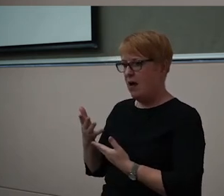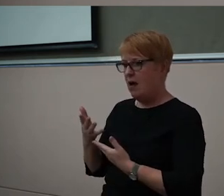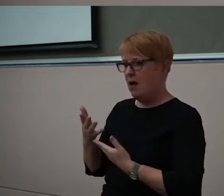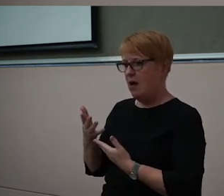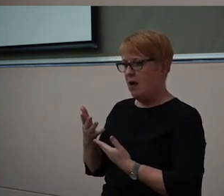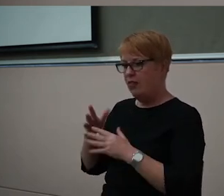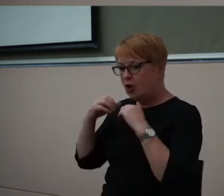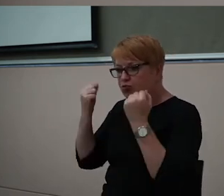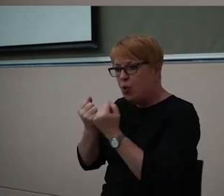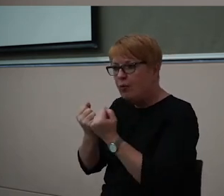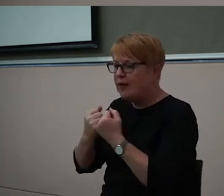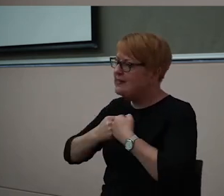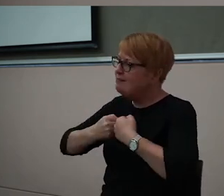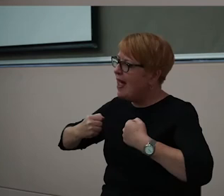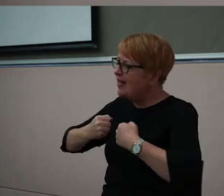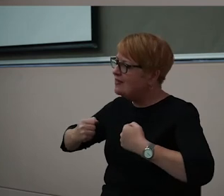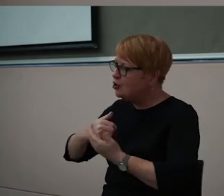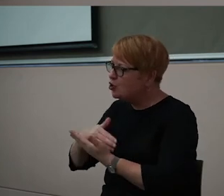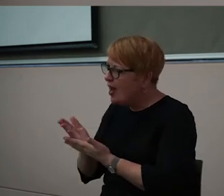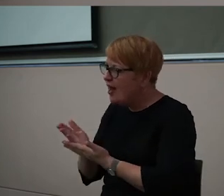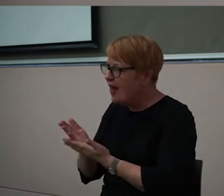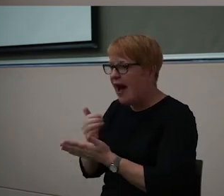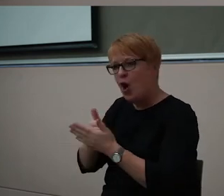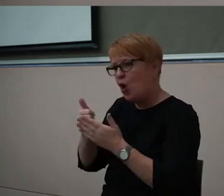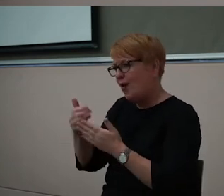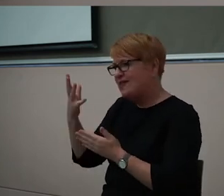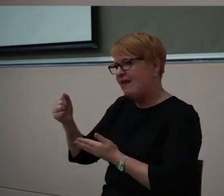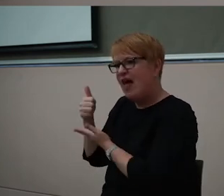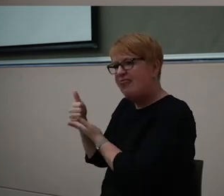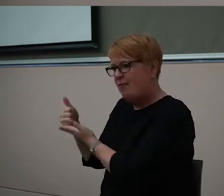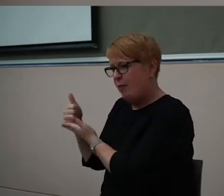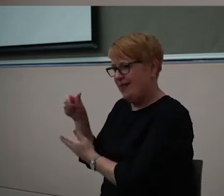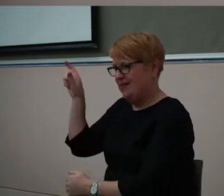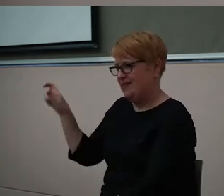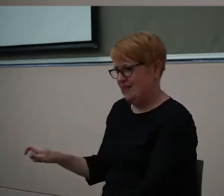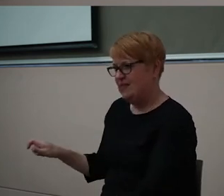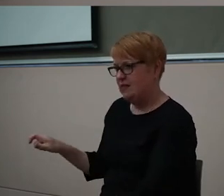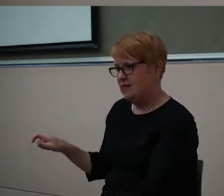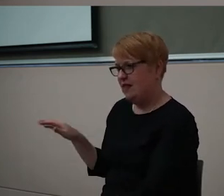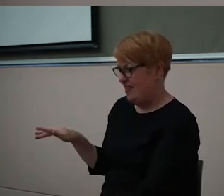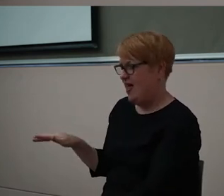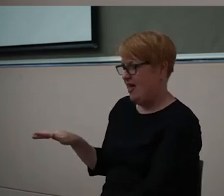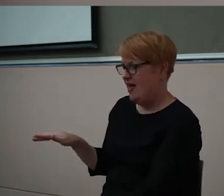this first generation who lived through partition, right? It's like there's this desperation to gather that voice, and